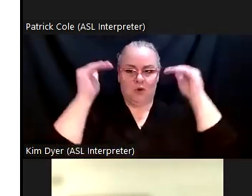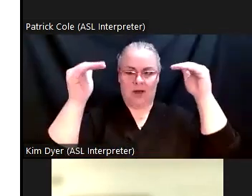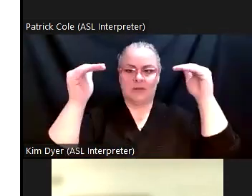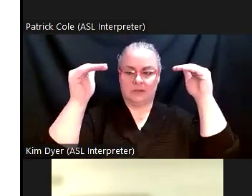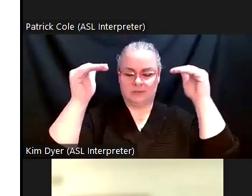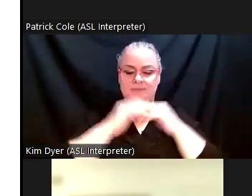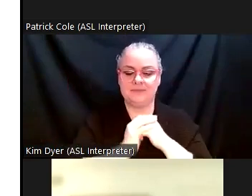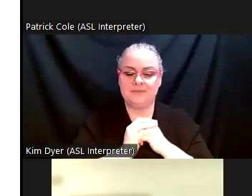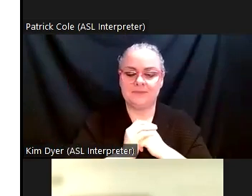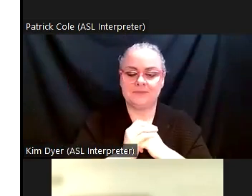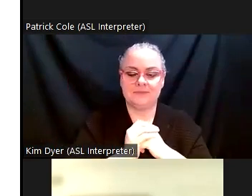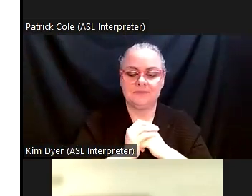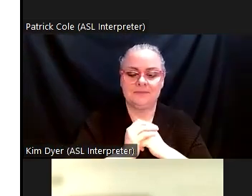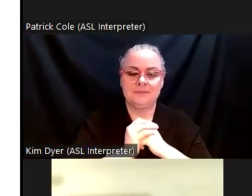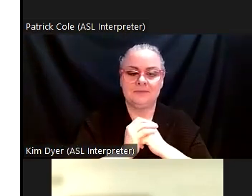Next slide.